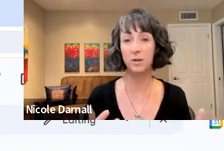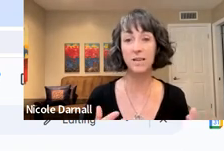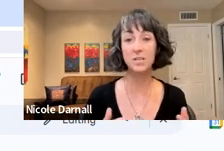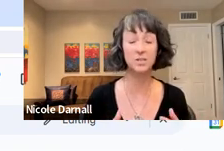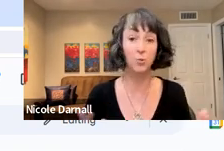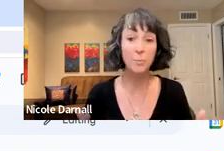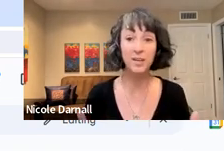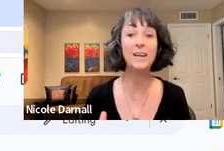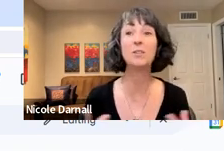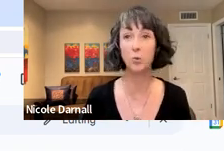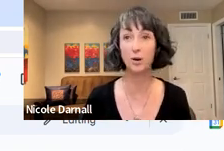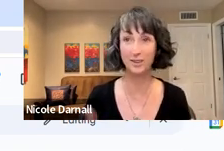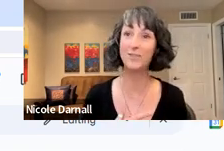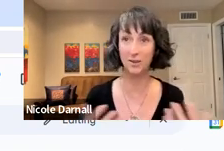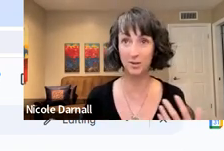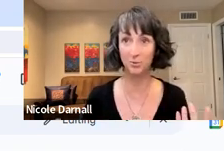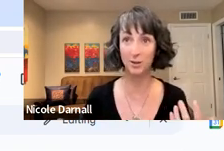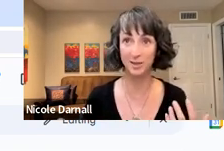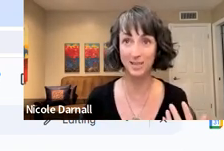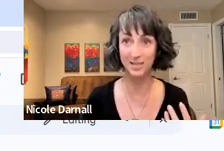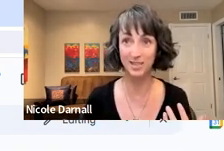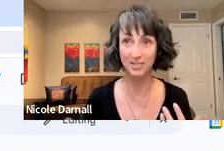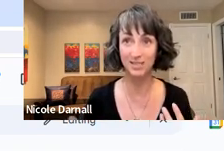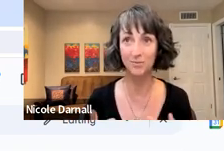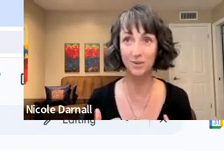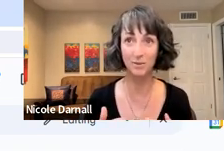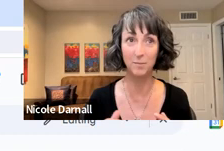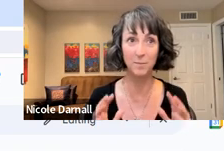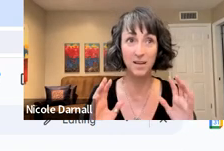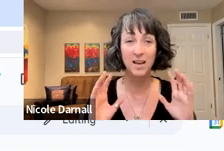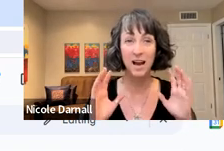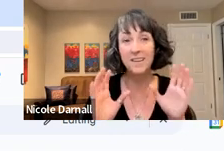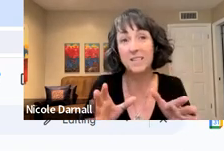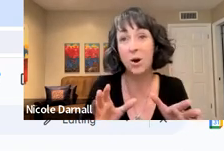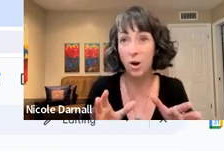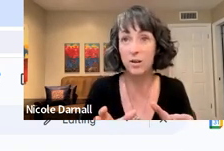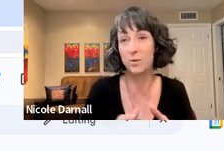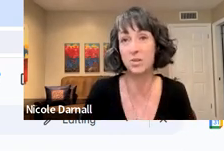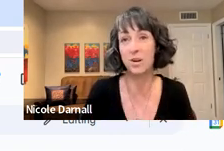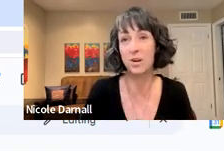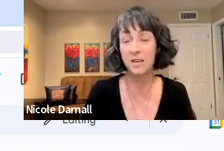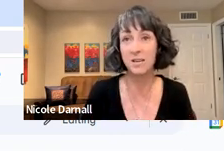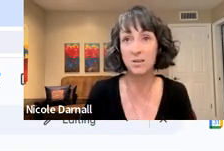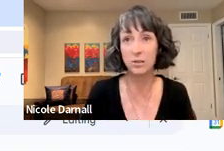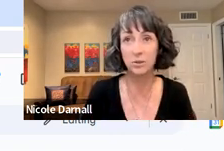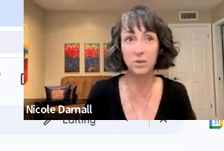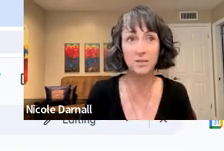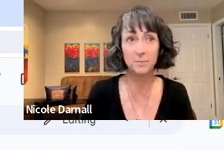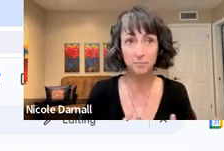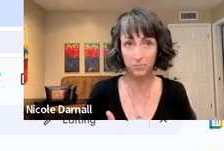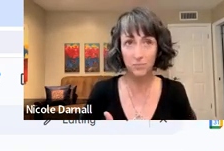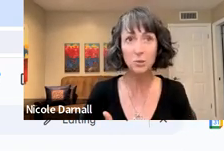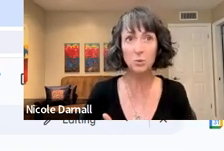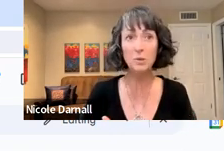different organizations are replicating the work of the other organizations in front of them. I mean, I think at the heart of what you're asking here, Luke,